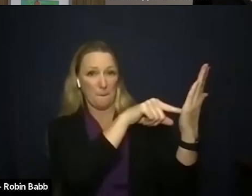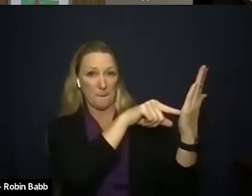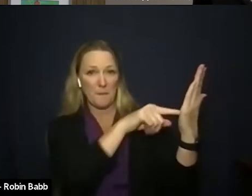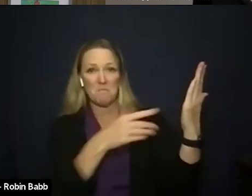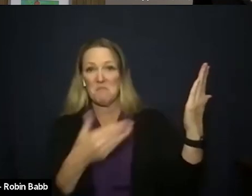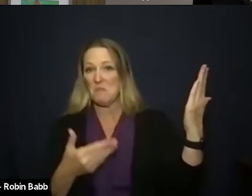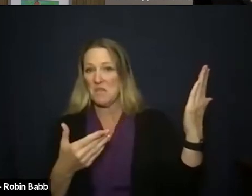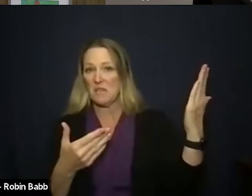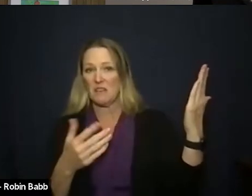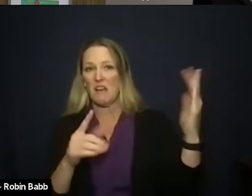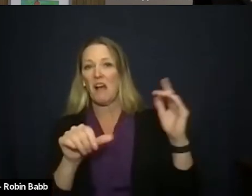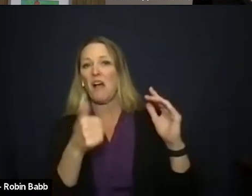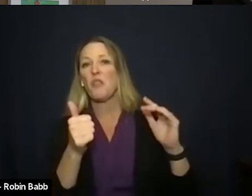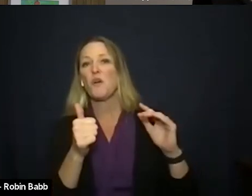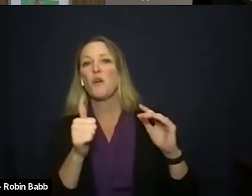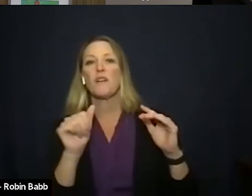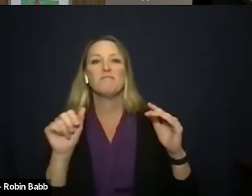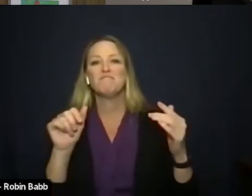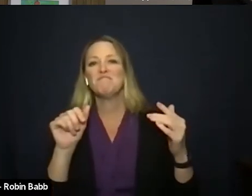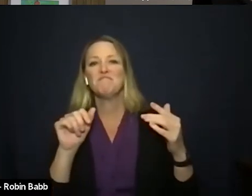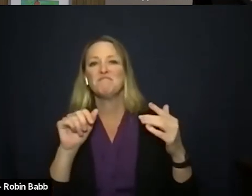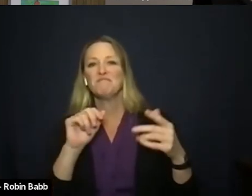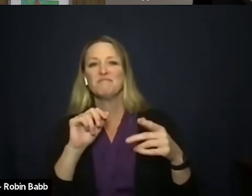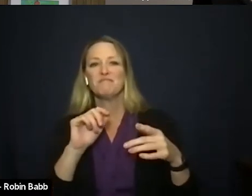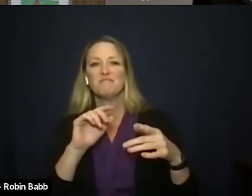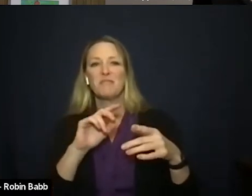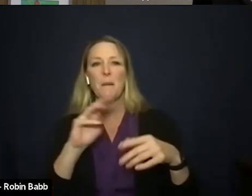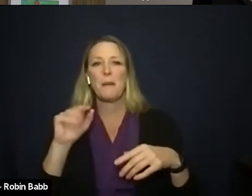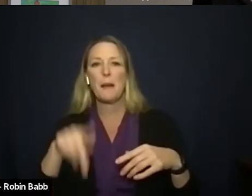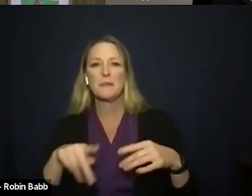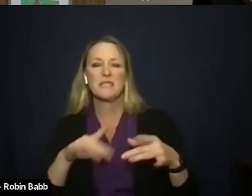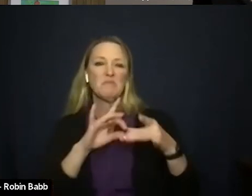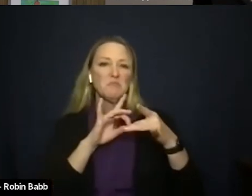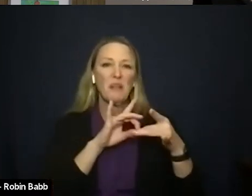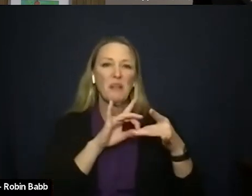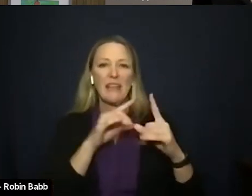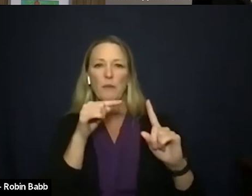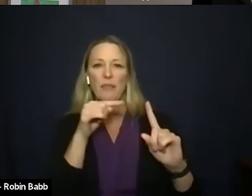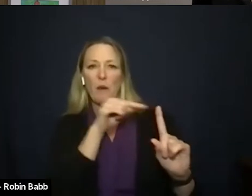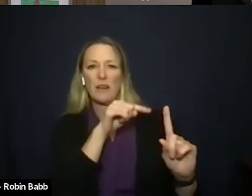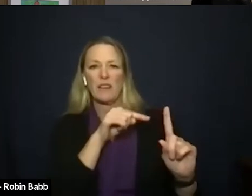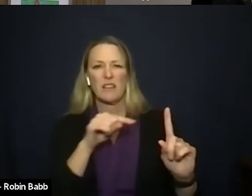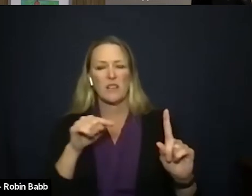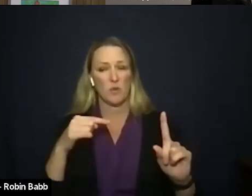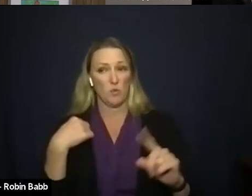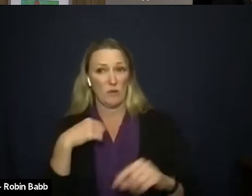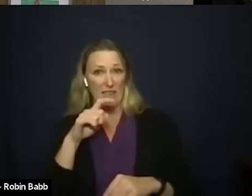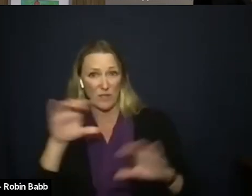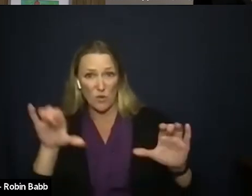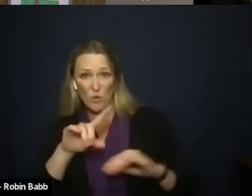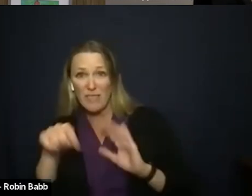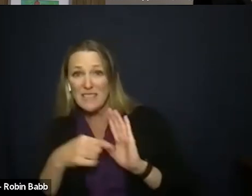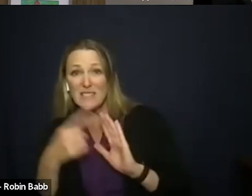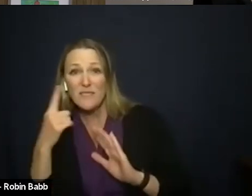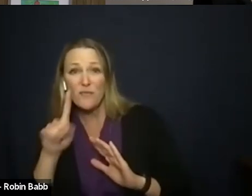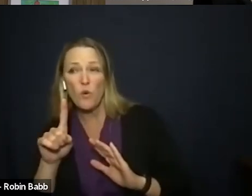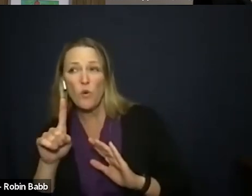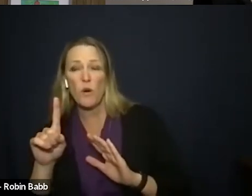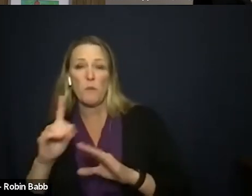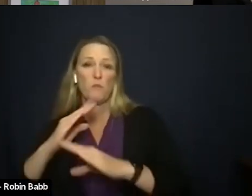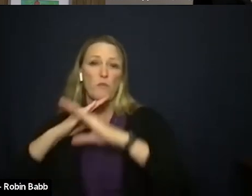and do we have to do this you know to prevent from being sued basically you know in terms of the